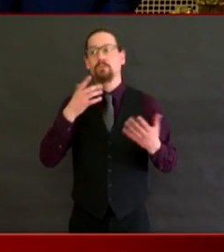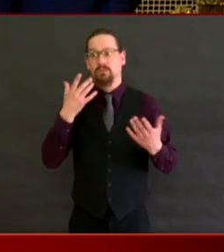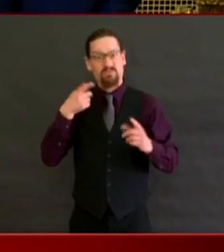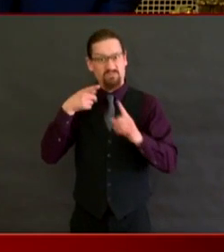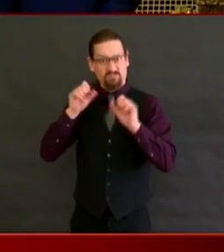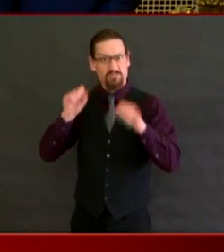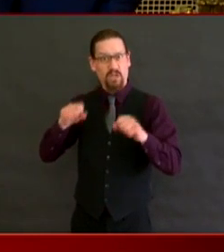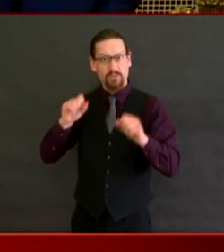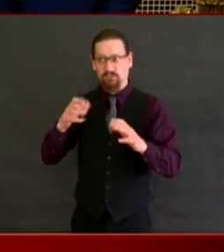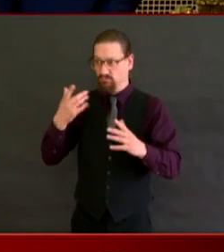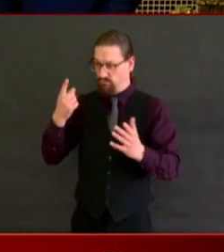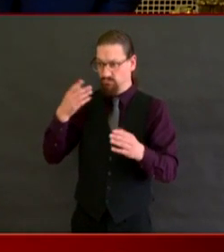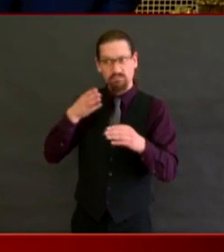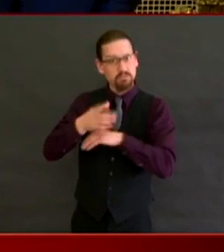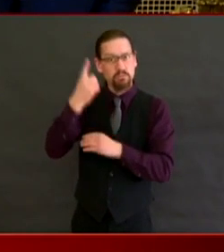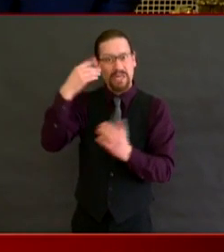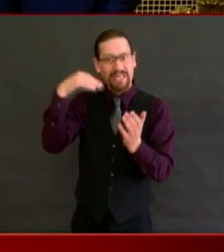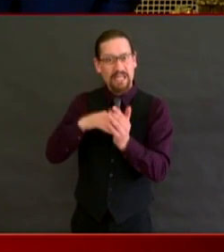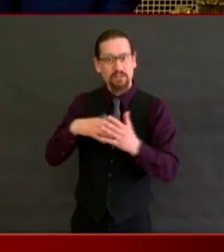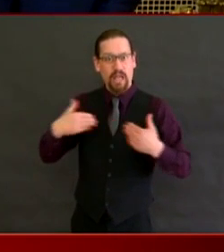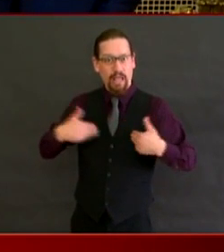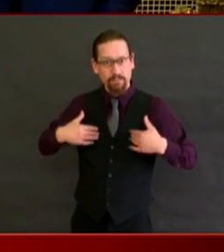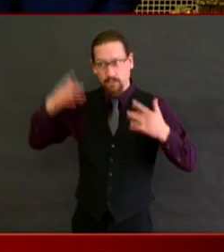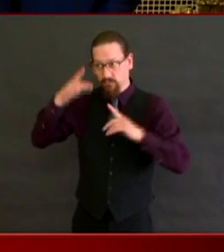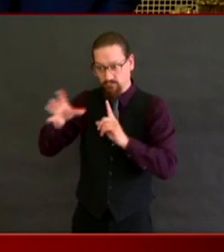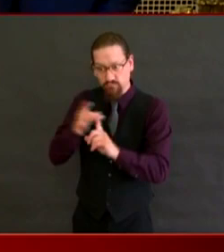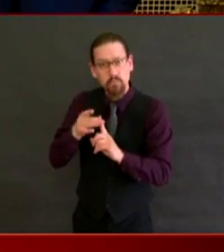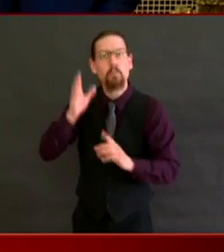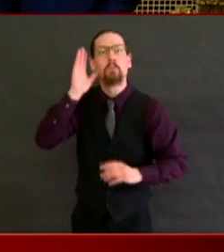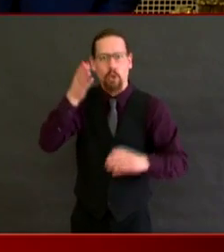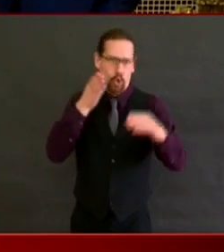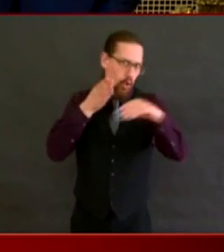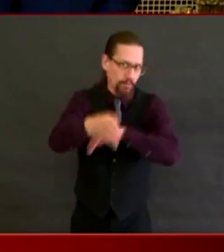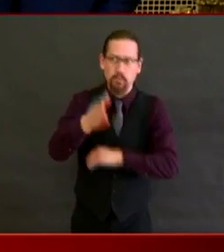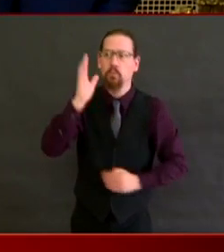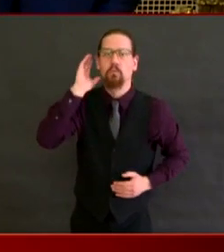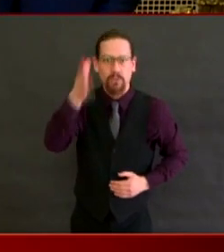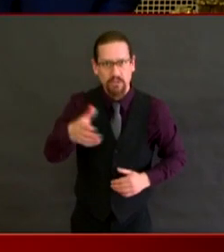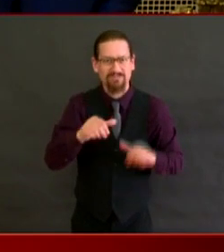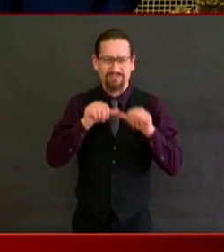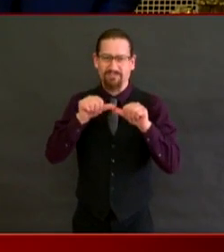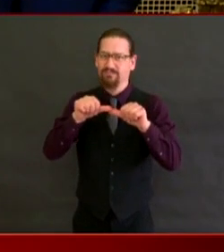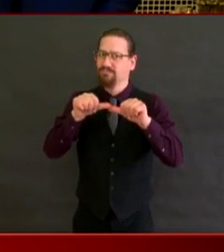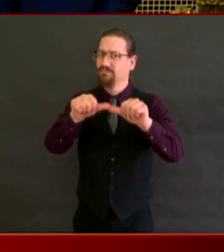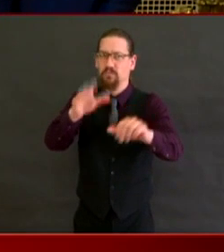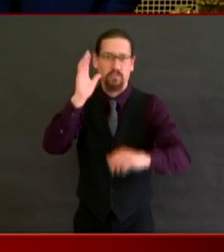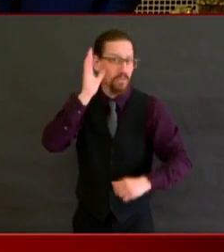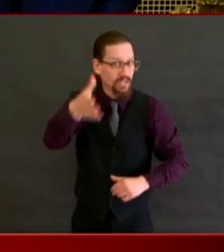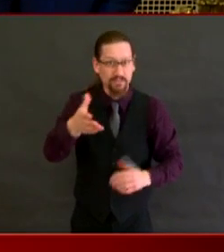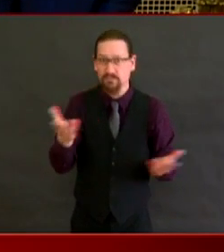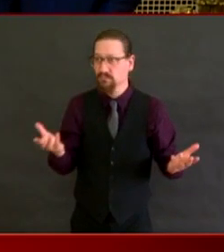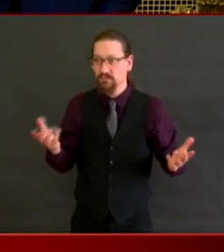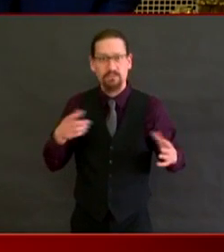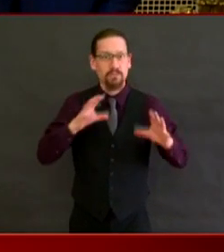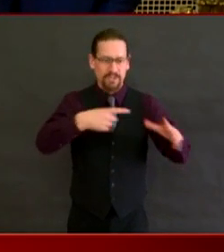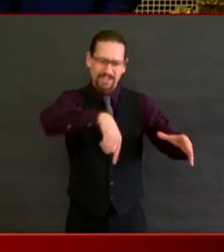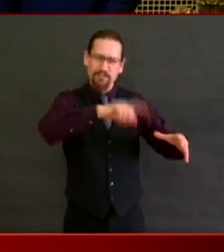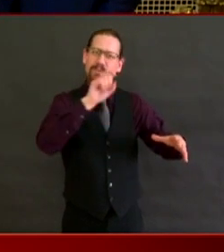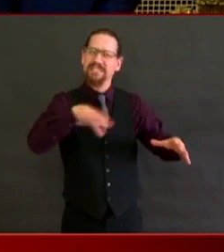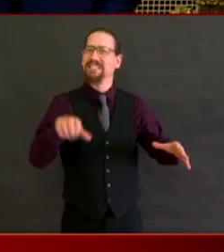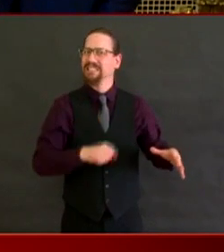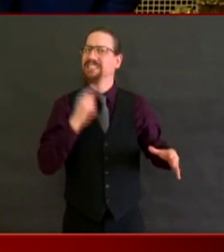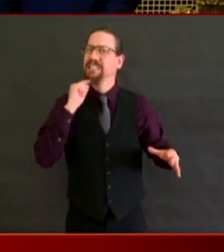months to come. Whether that number is 2,000,